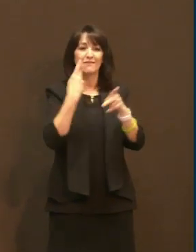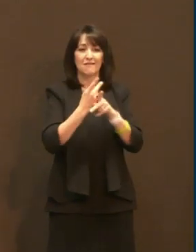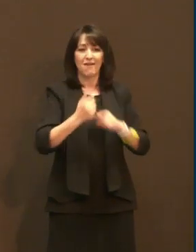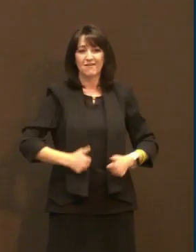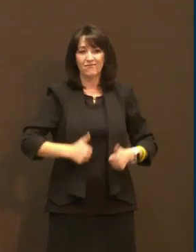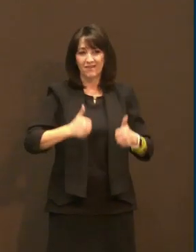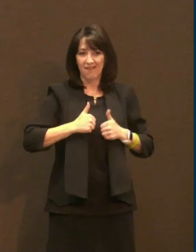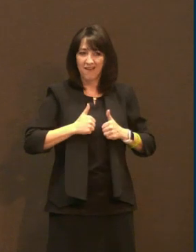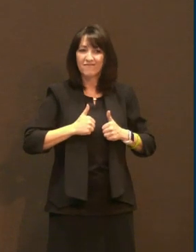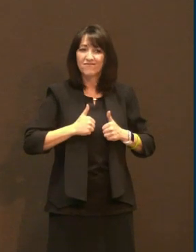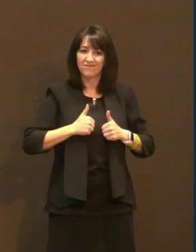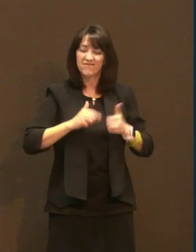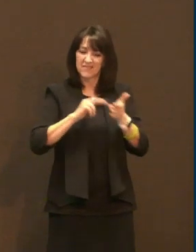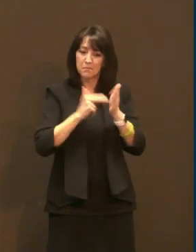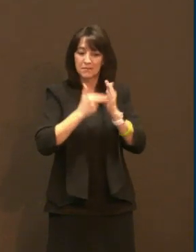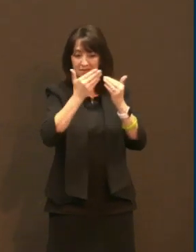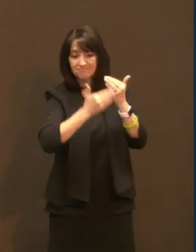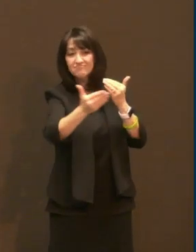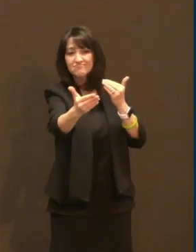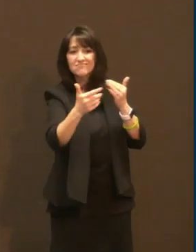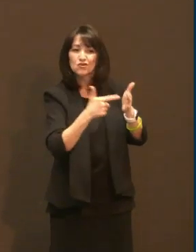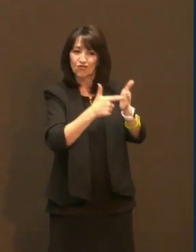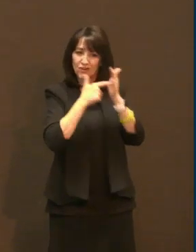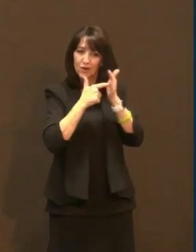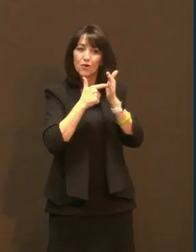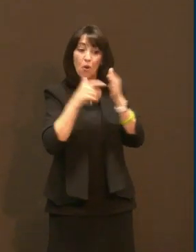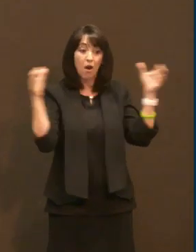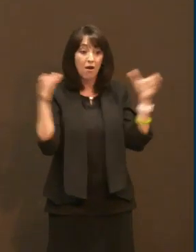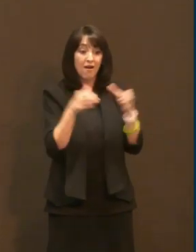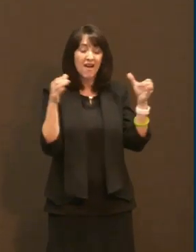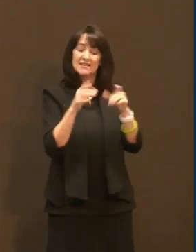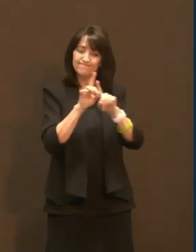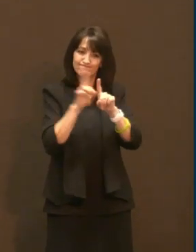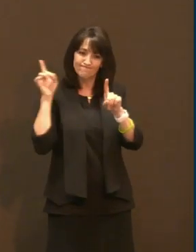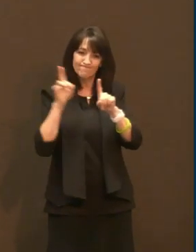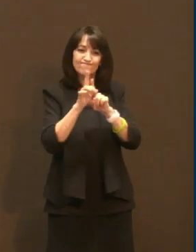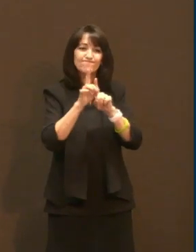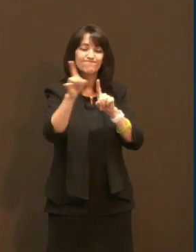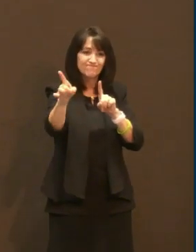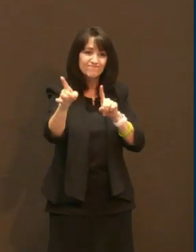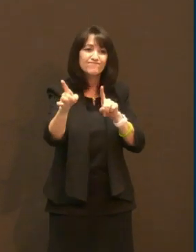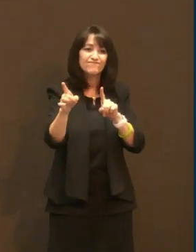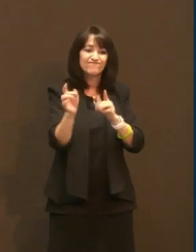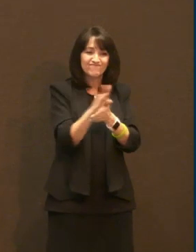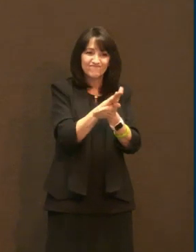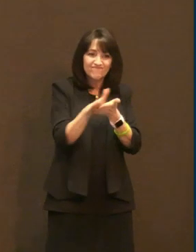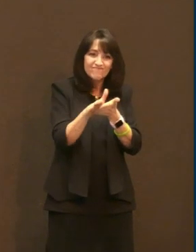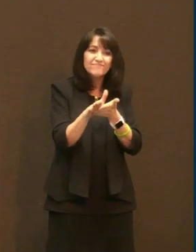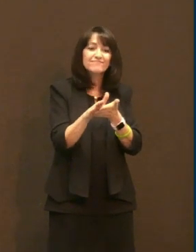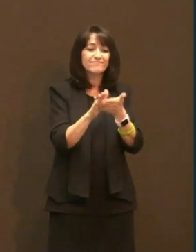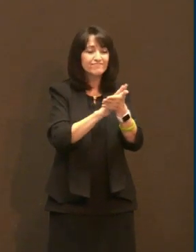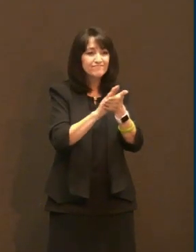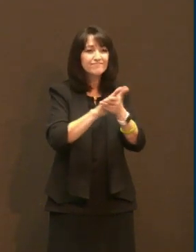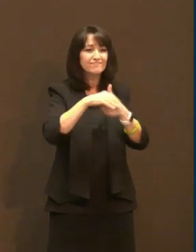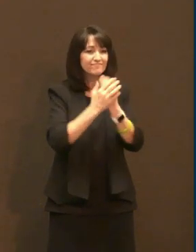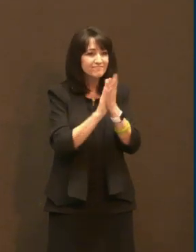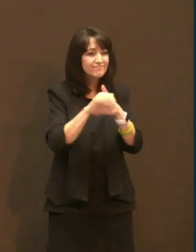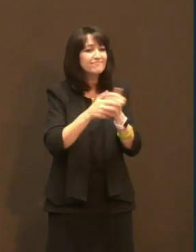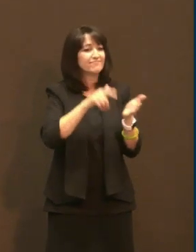It requires these hygiene practices until there's a vaccine and effective treatment